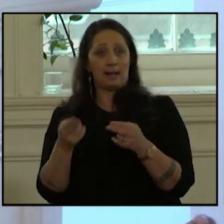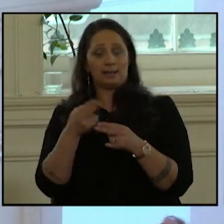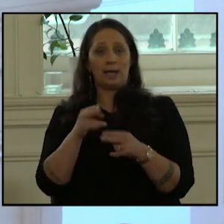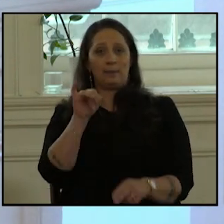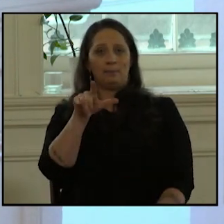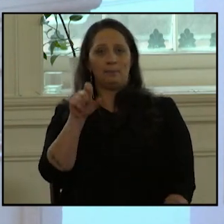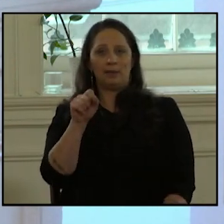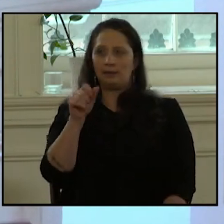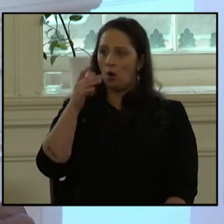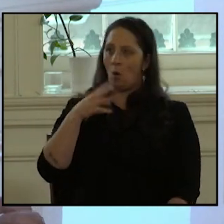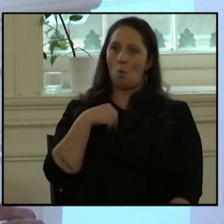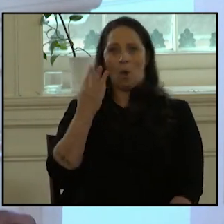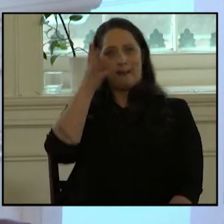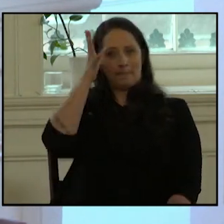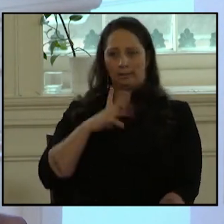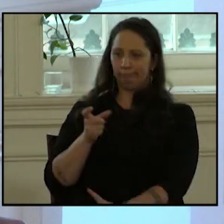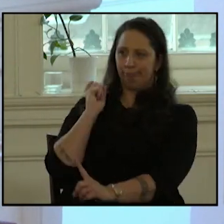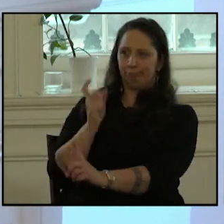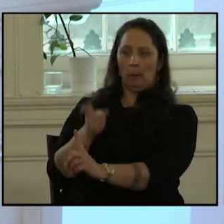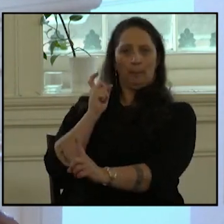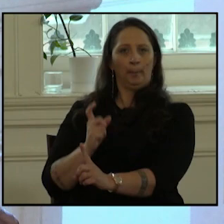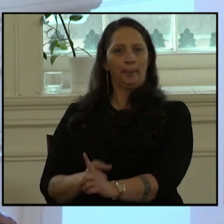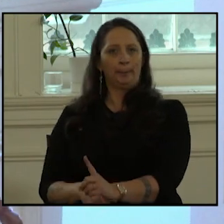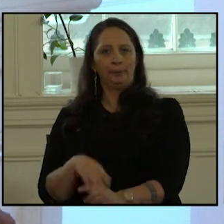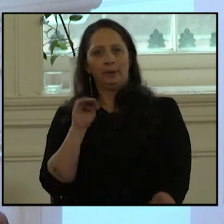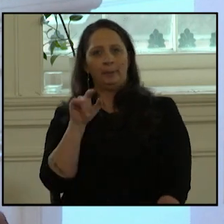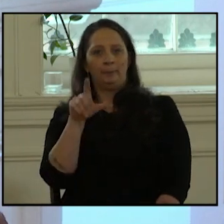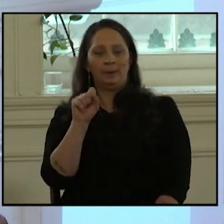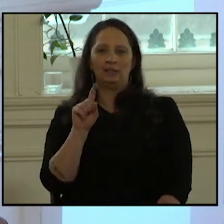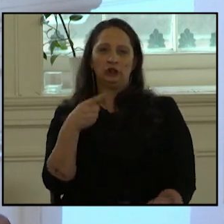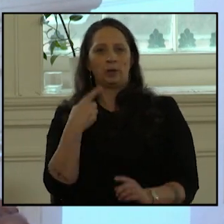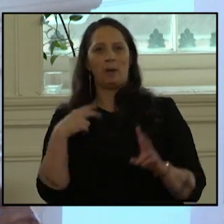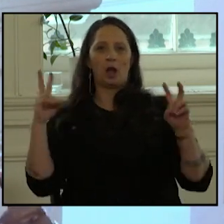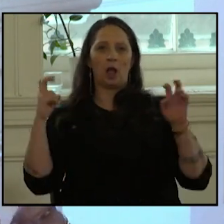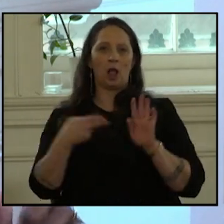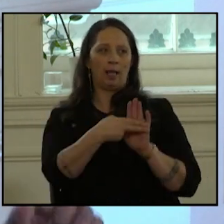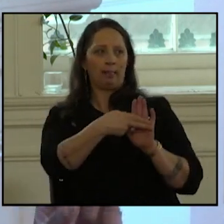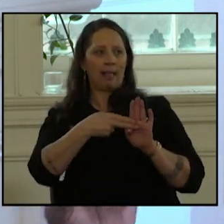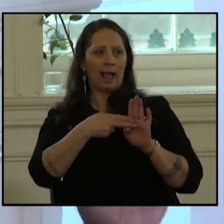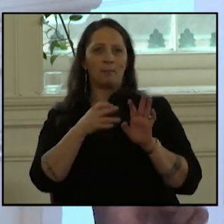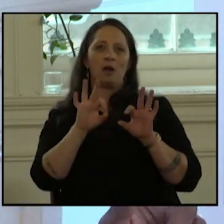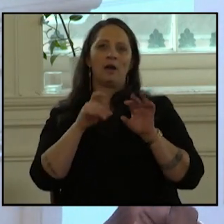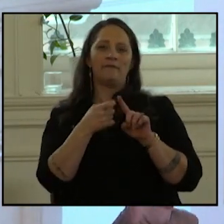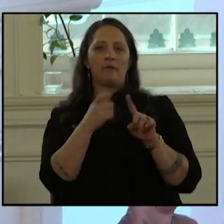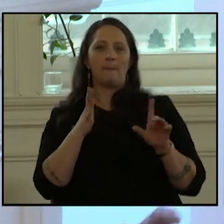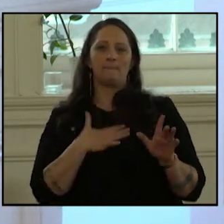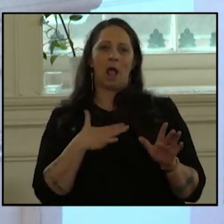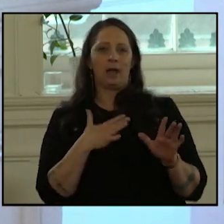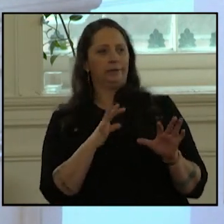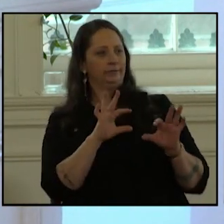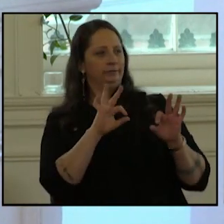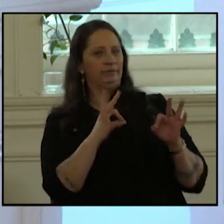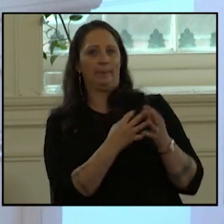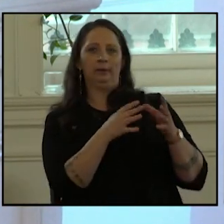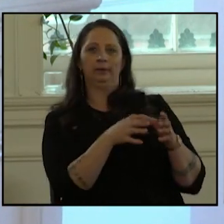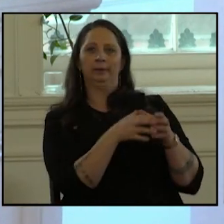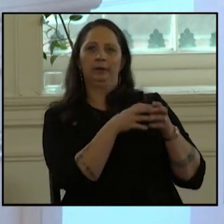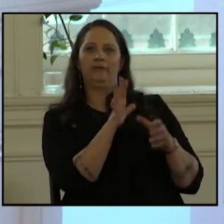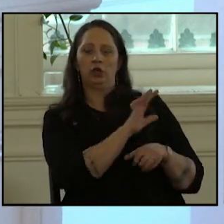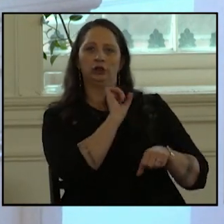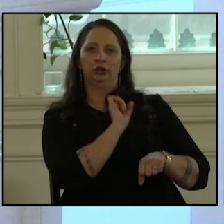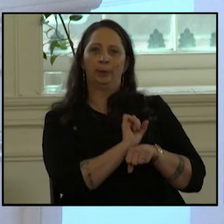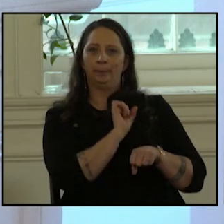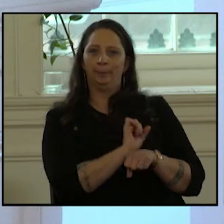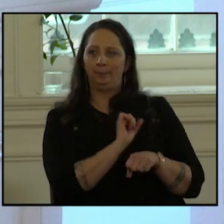a white man gave him that name. Mills was just my label from my enslaver, right? And so I